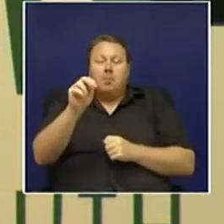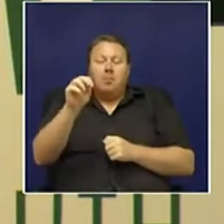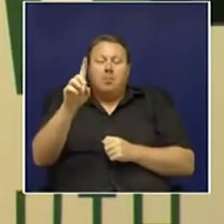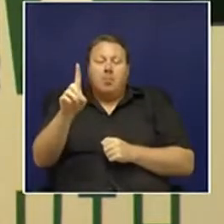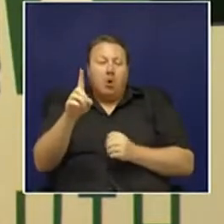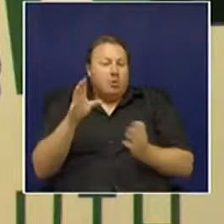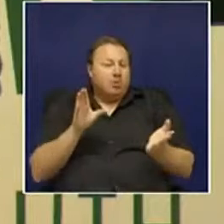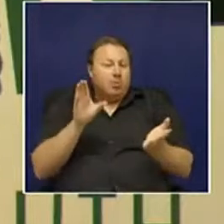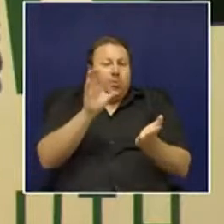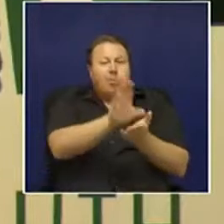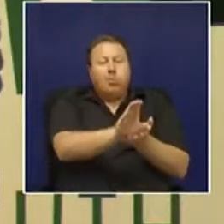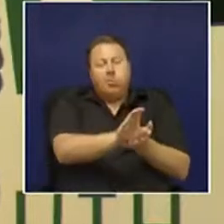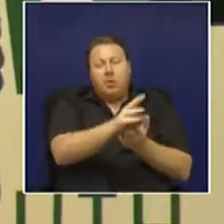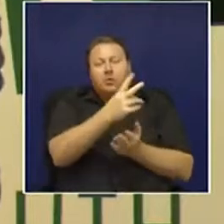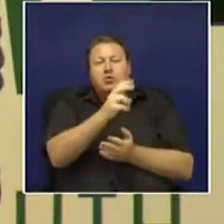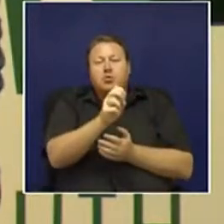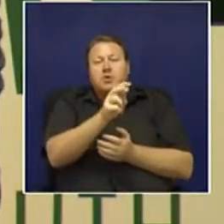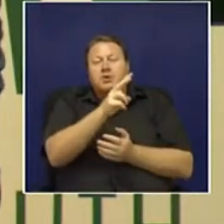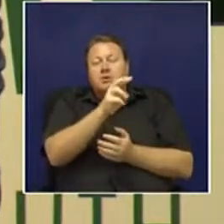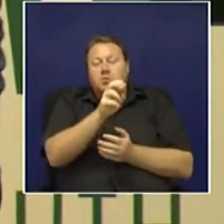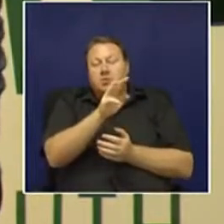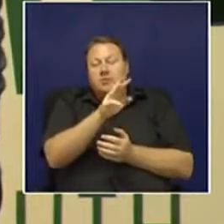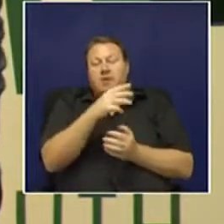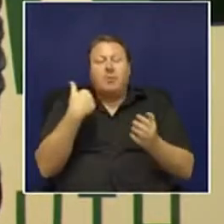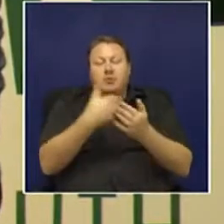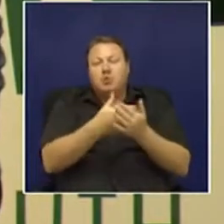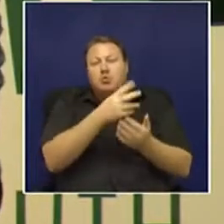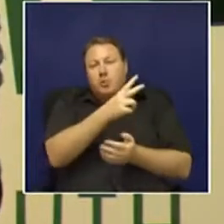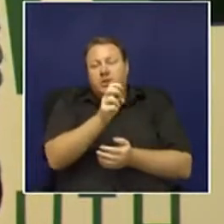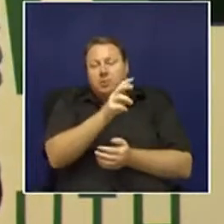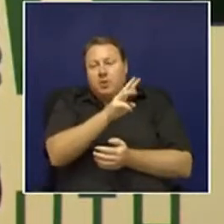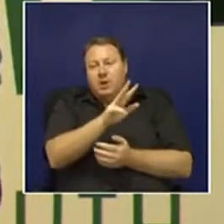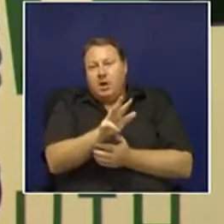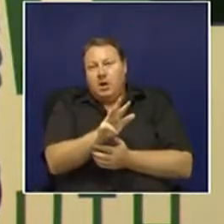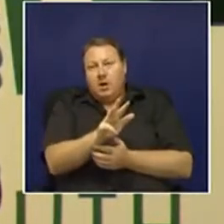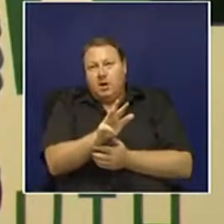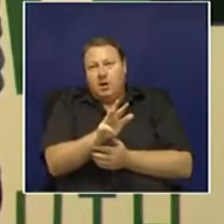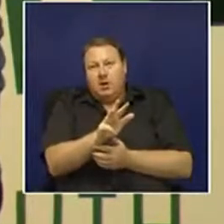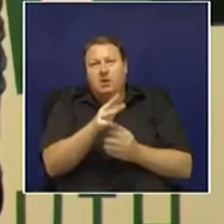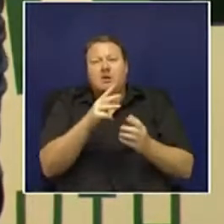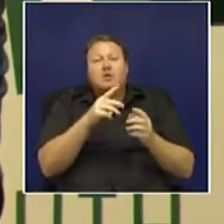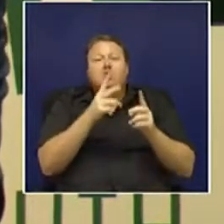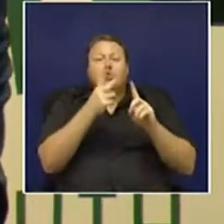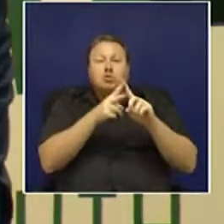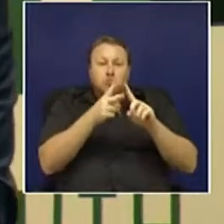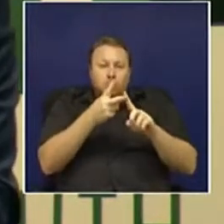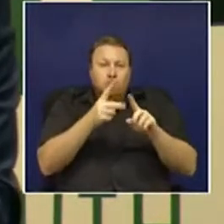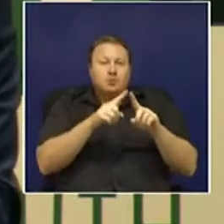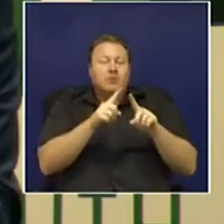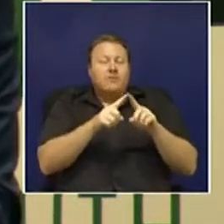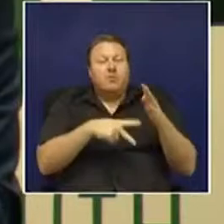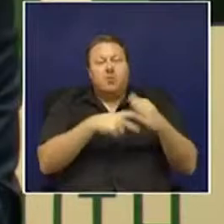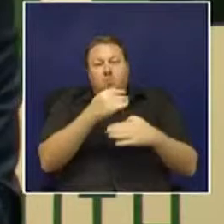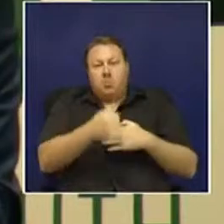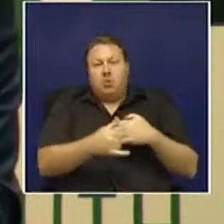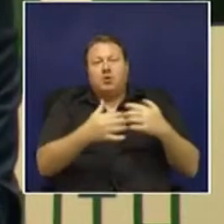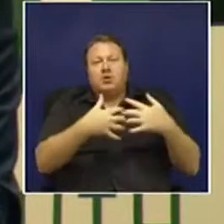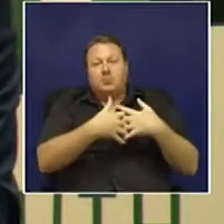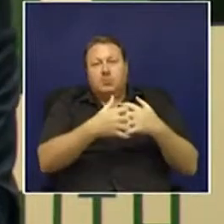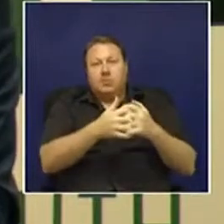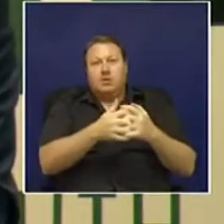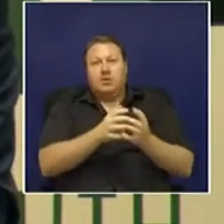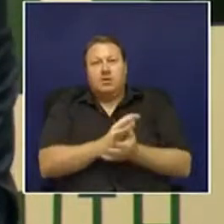to support the contribution of the BFI approved projects. The BFI call for proposal